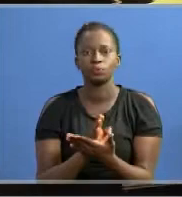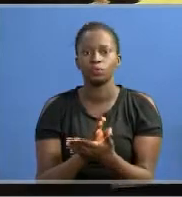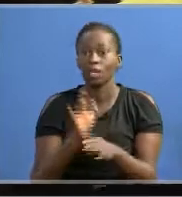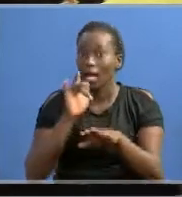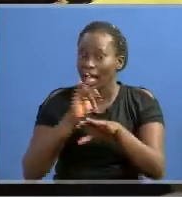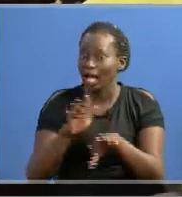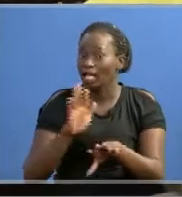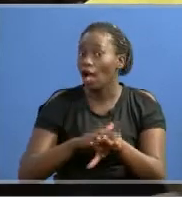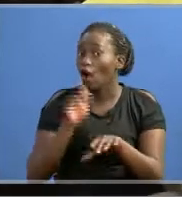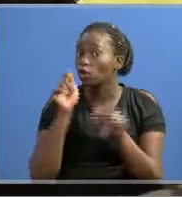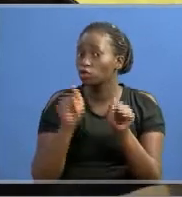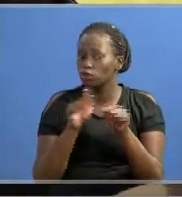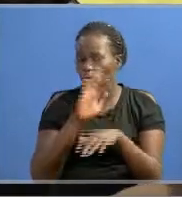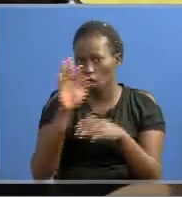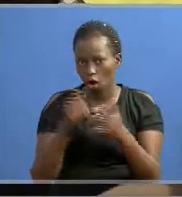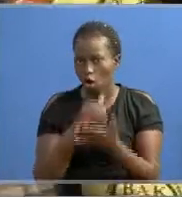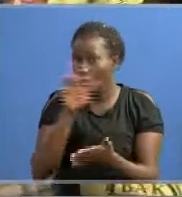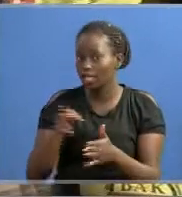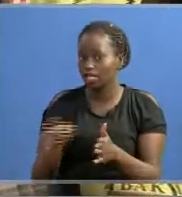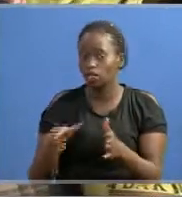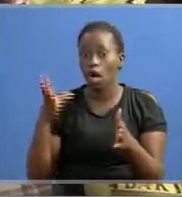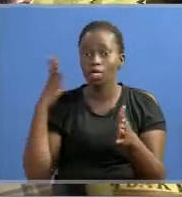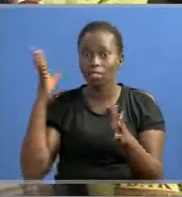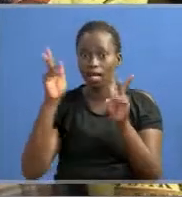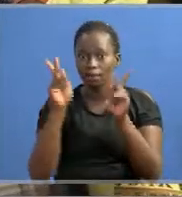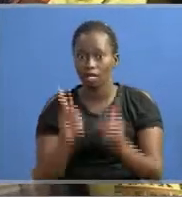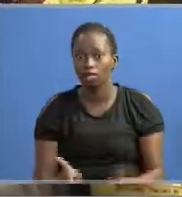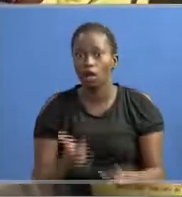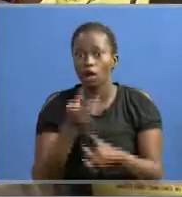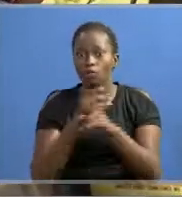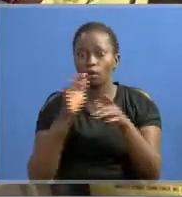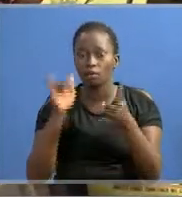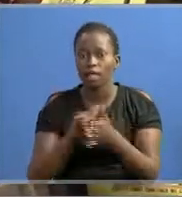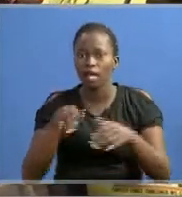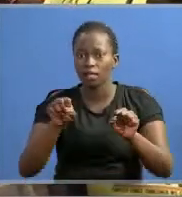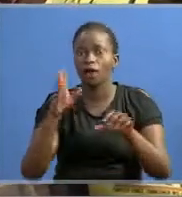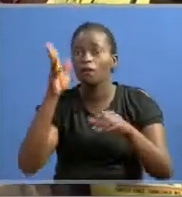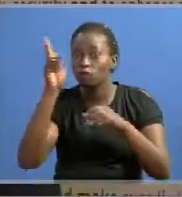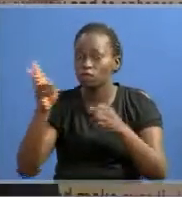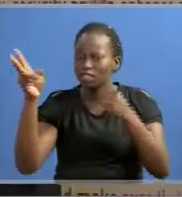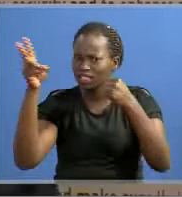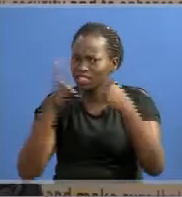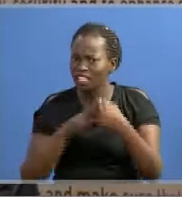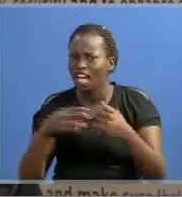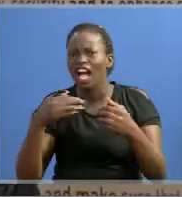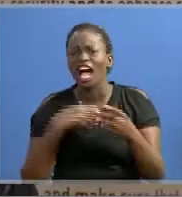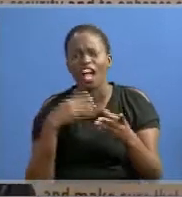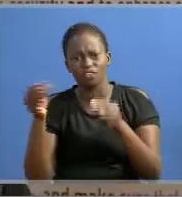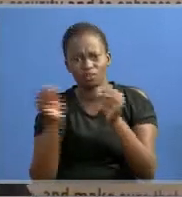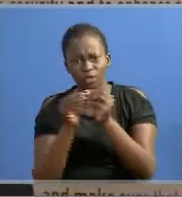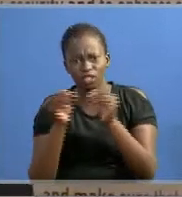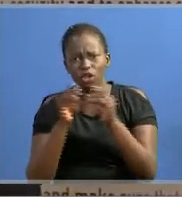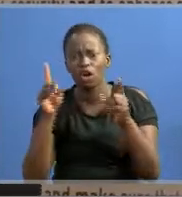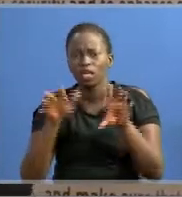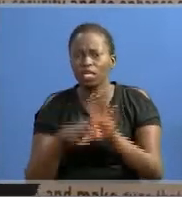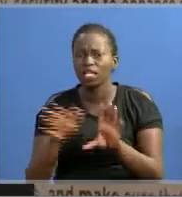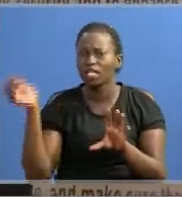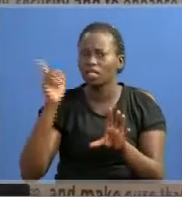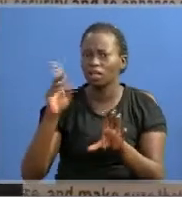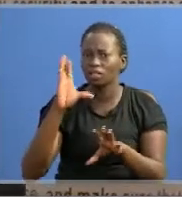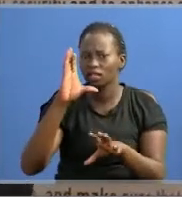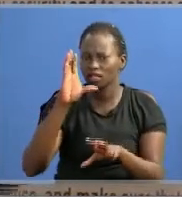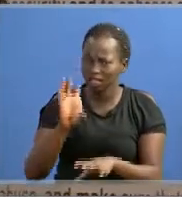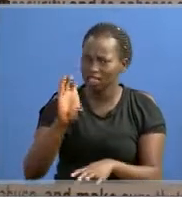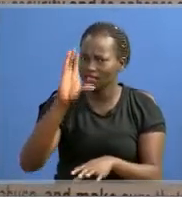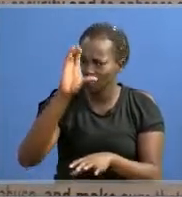Earlier on today, regional chairperson for motorists from the 47 counties converged in Nairobi to address the issue. It